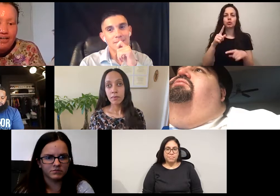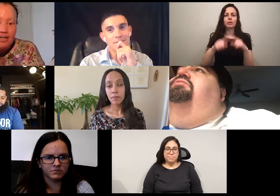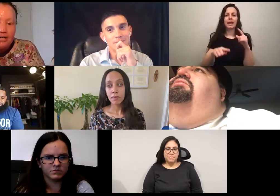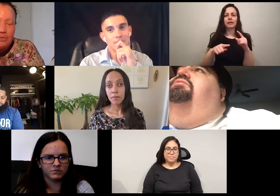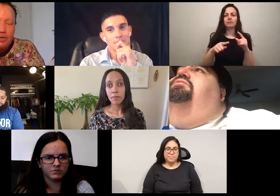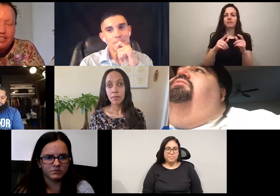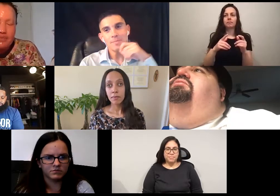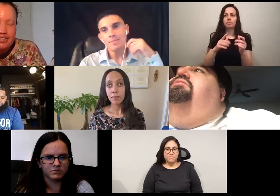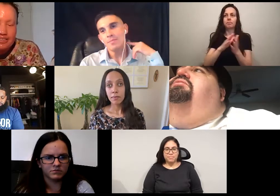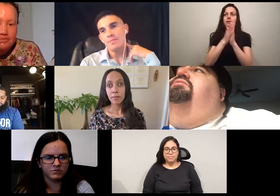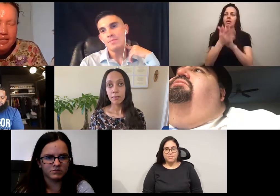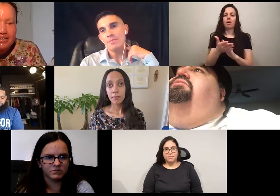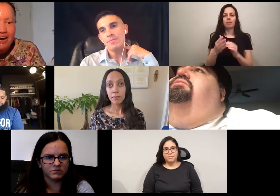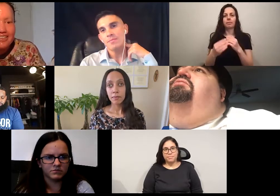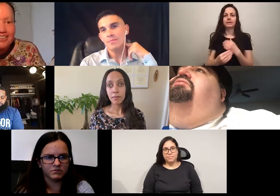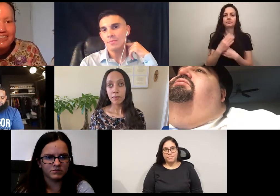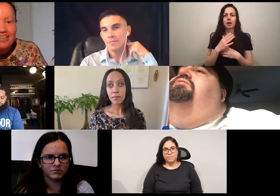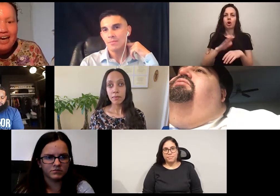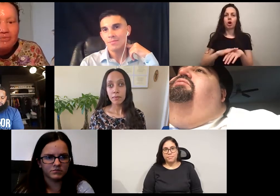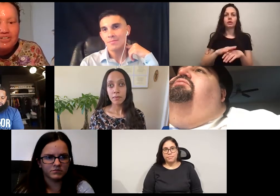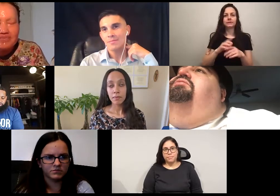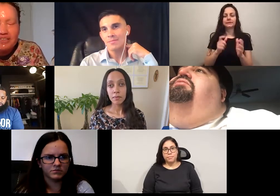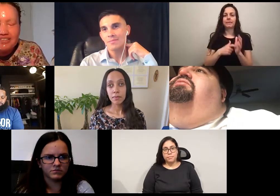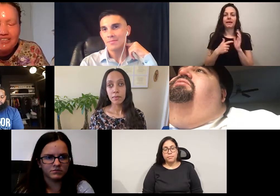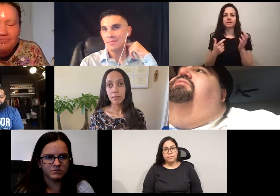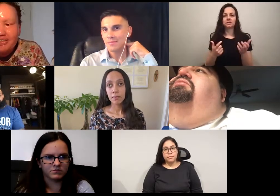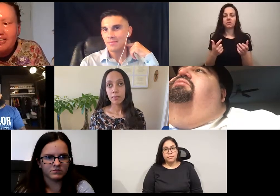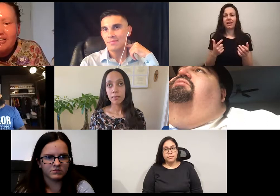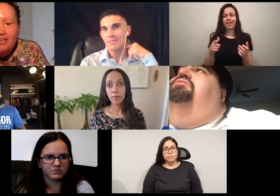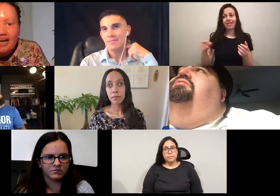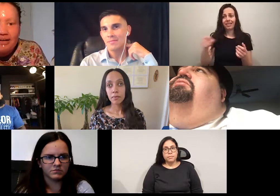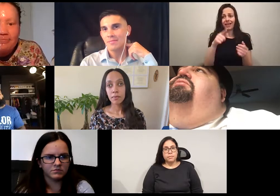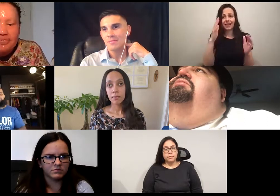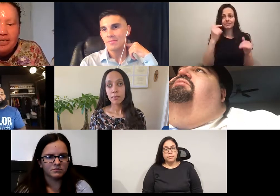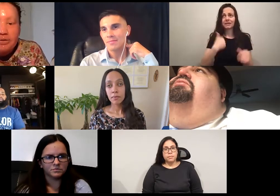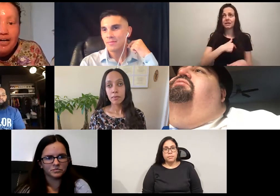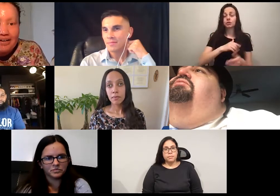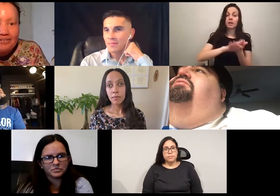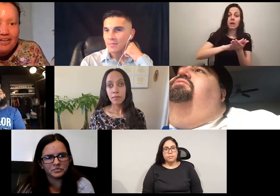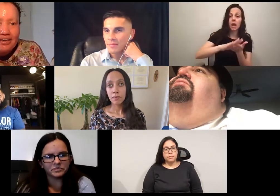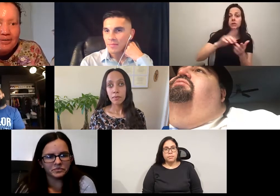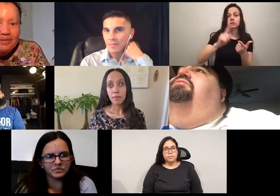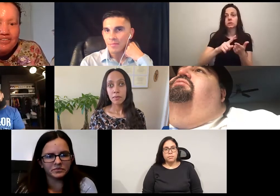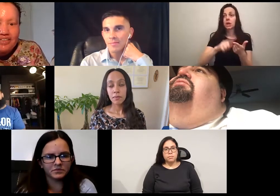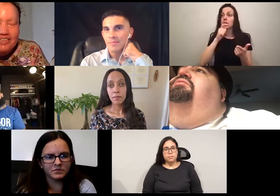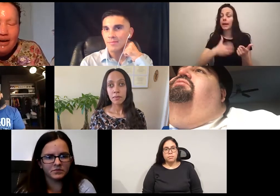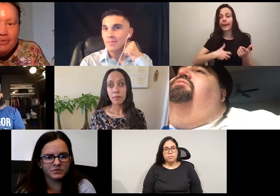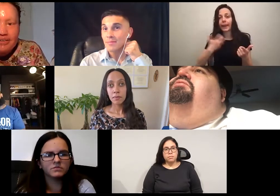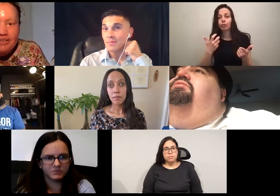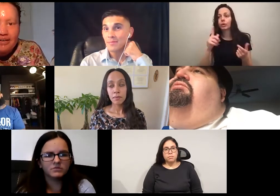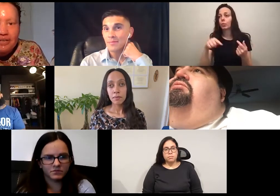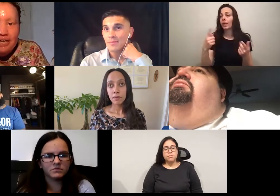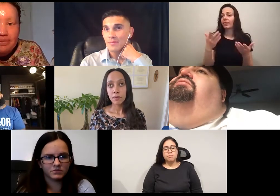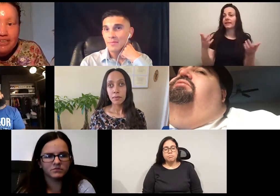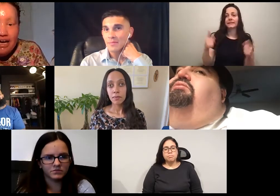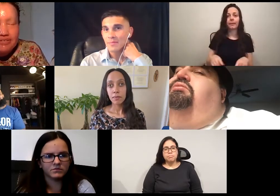that. We're expected to be nice, and we're expected to be not angry when things happen,